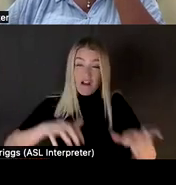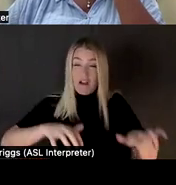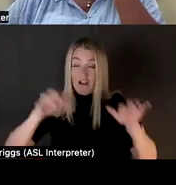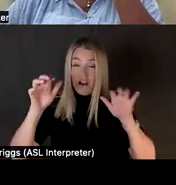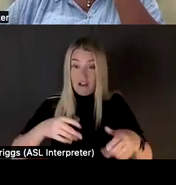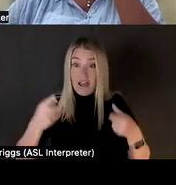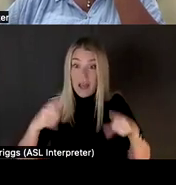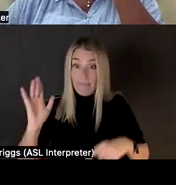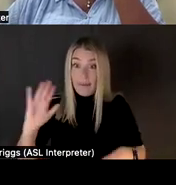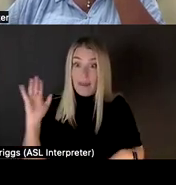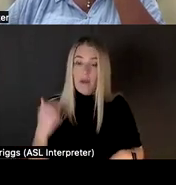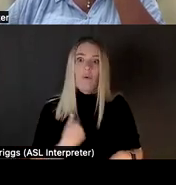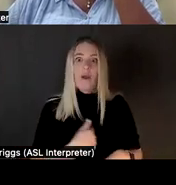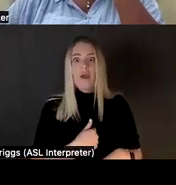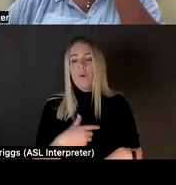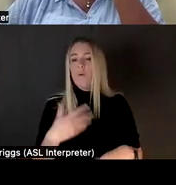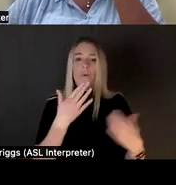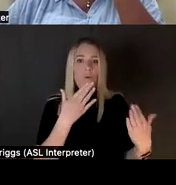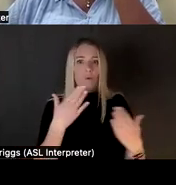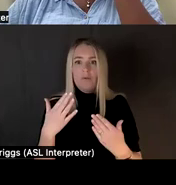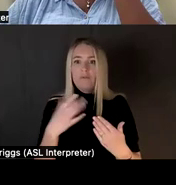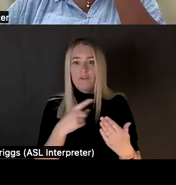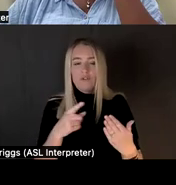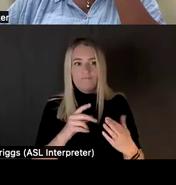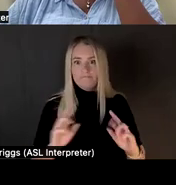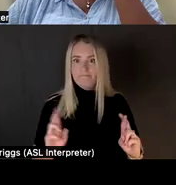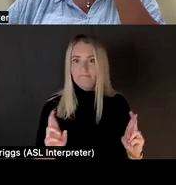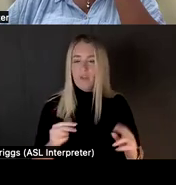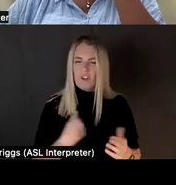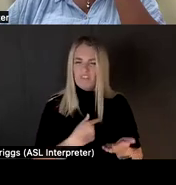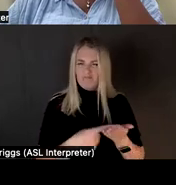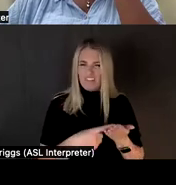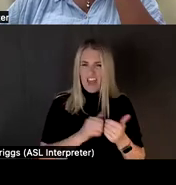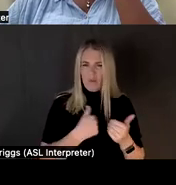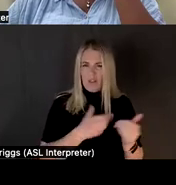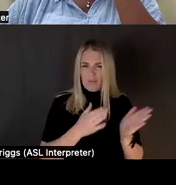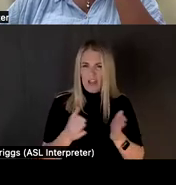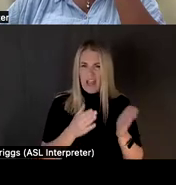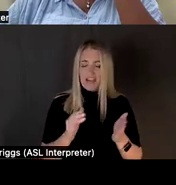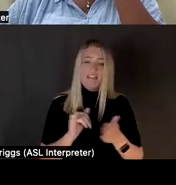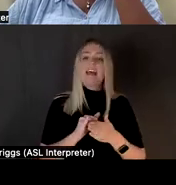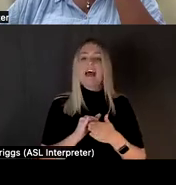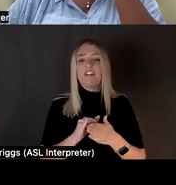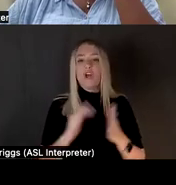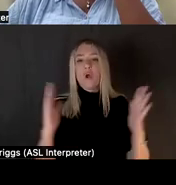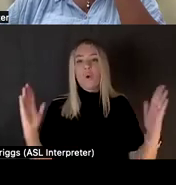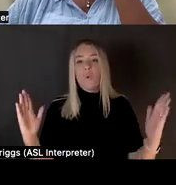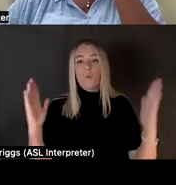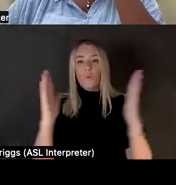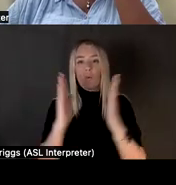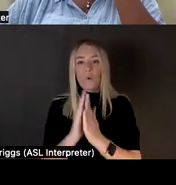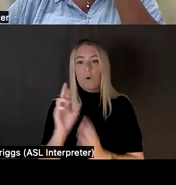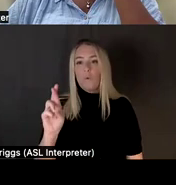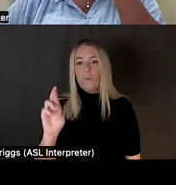having discussions internally in our safety committee about how we could plan a reunification drill. Most schools and